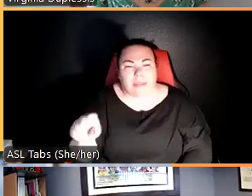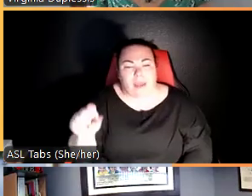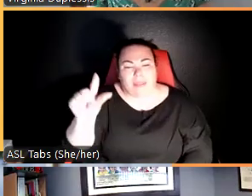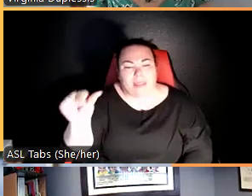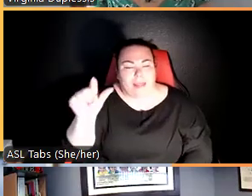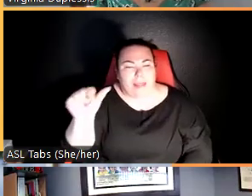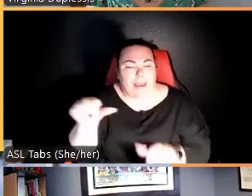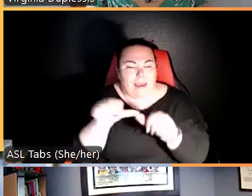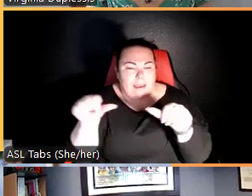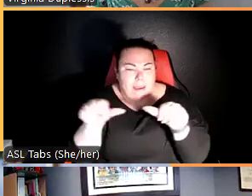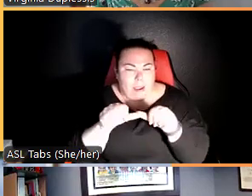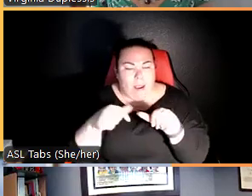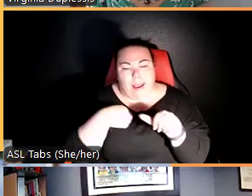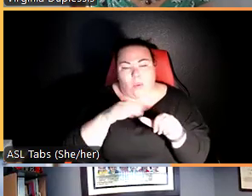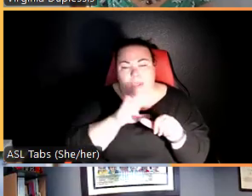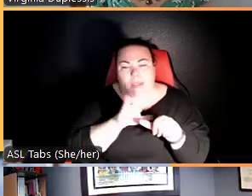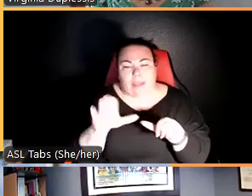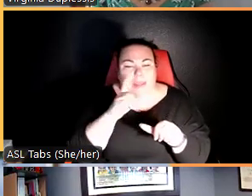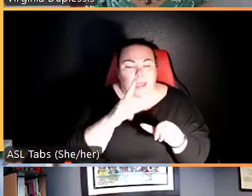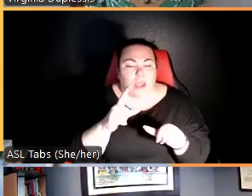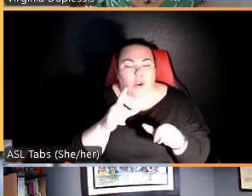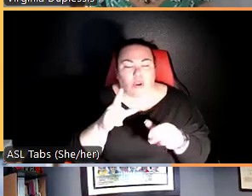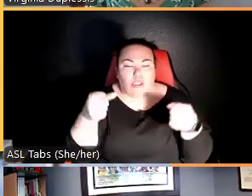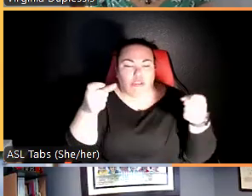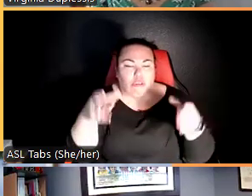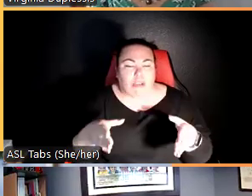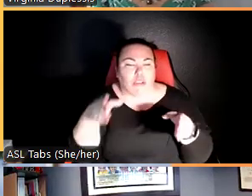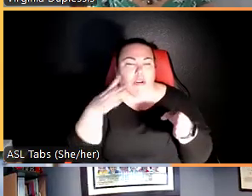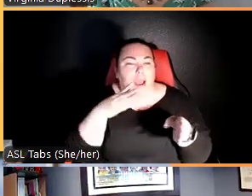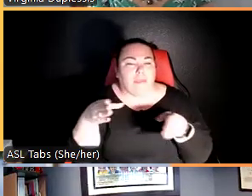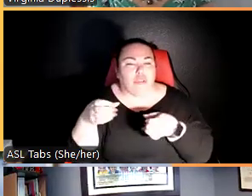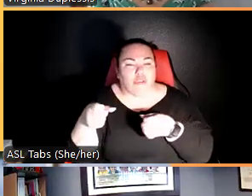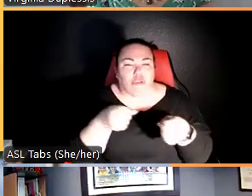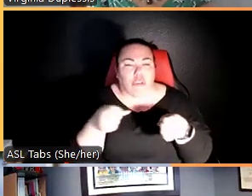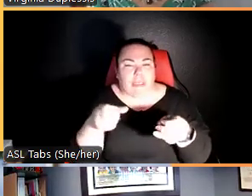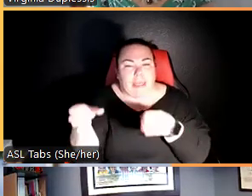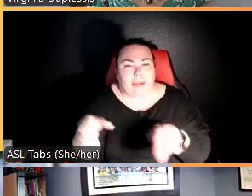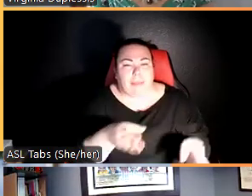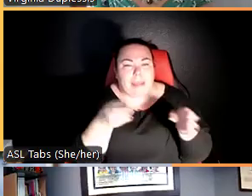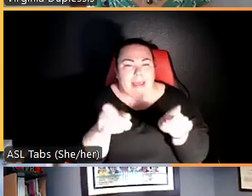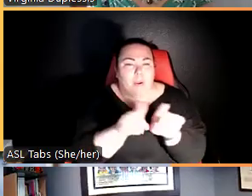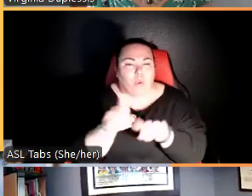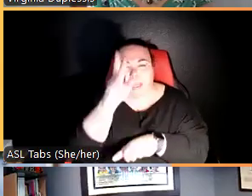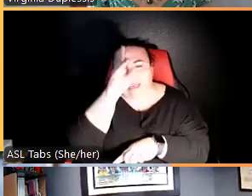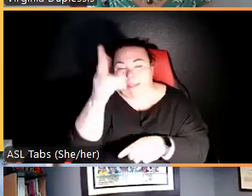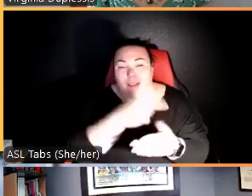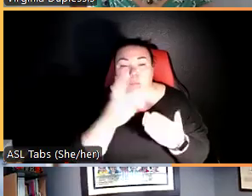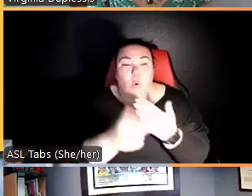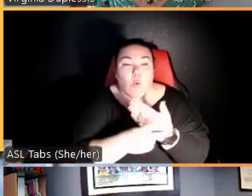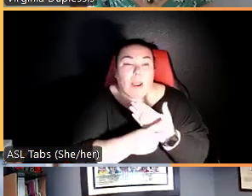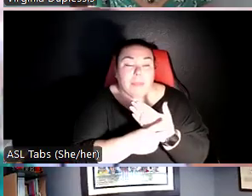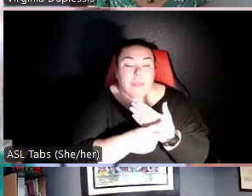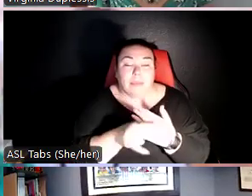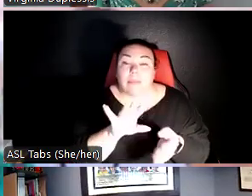strategic director of strategic planning and innovative programs.